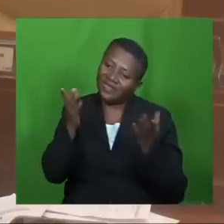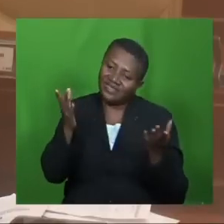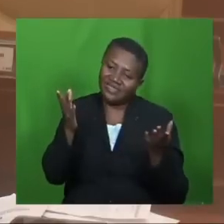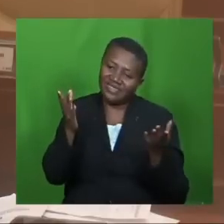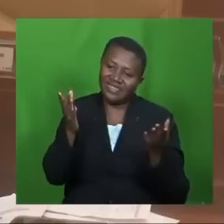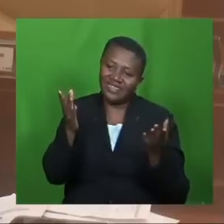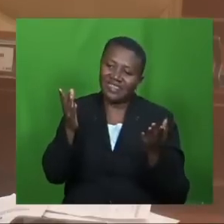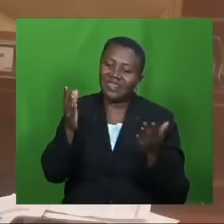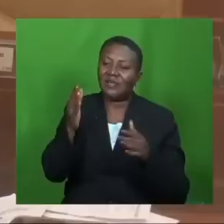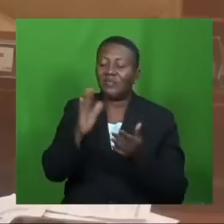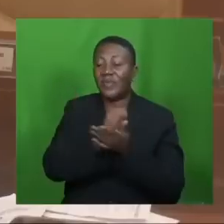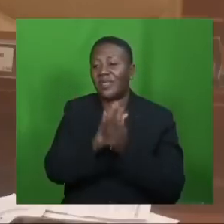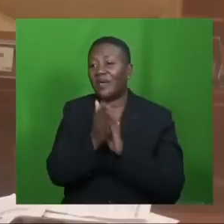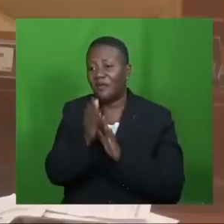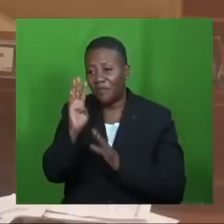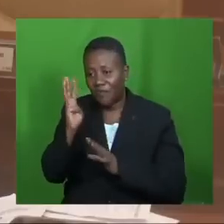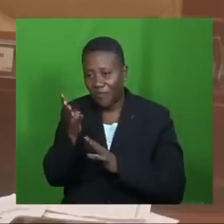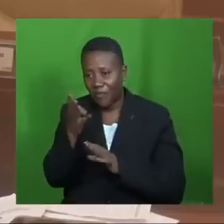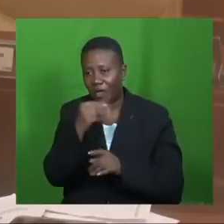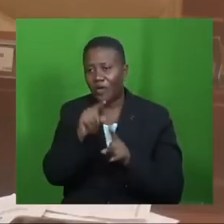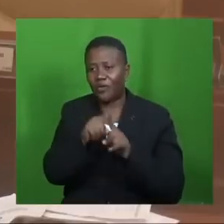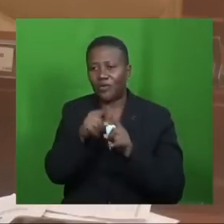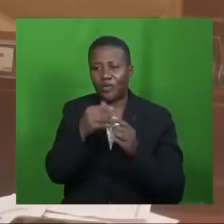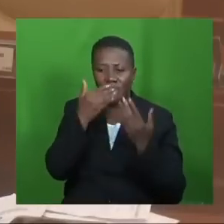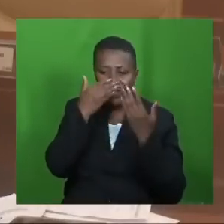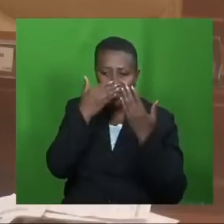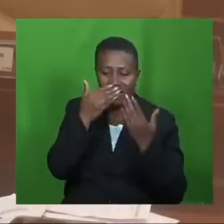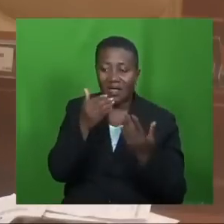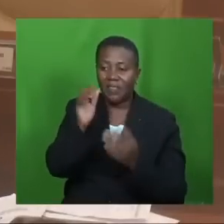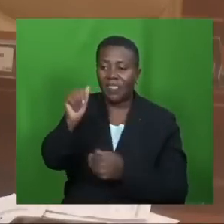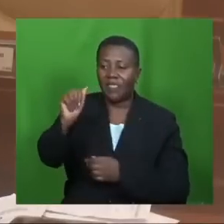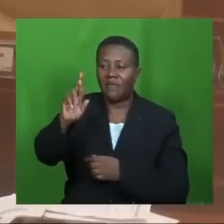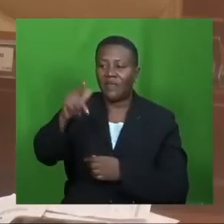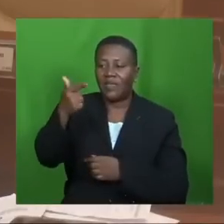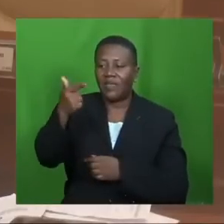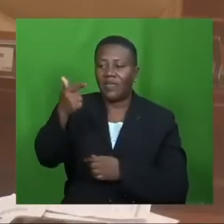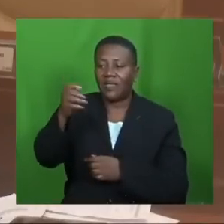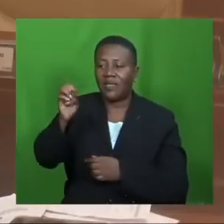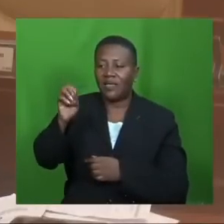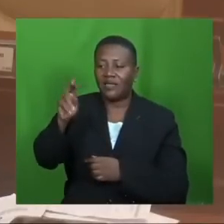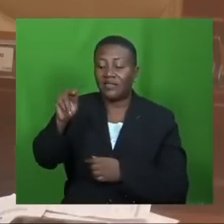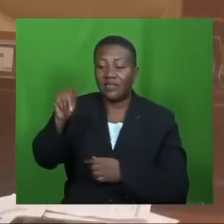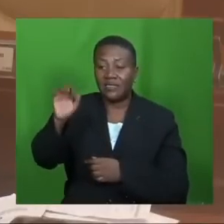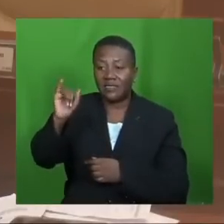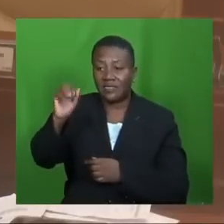I'm Argentina for winning the World Cup, and for France for also